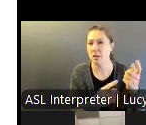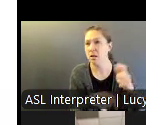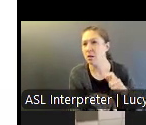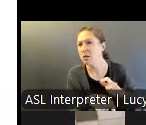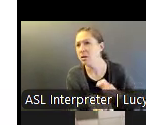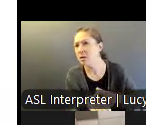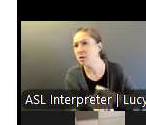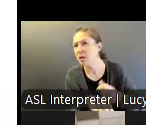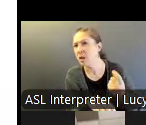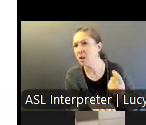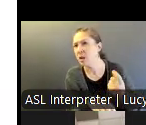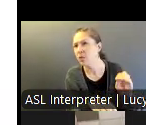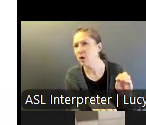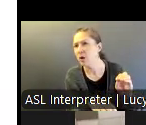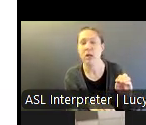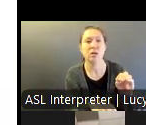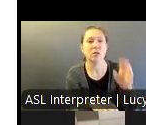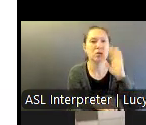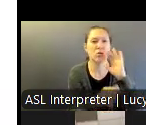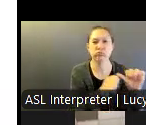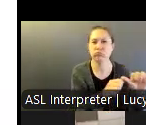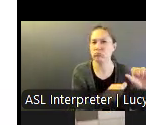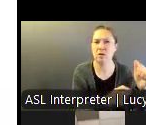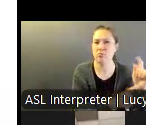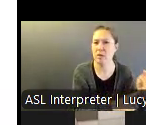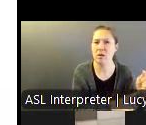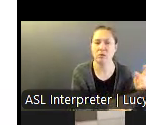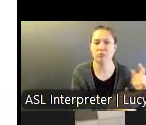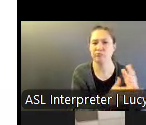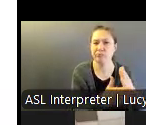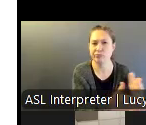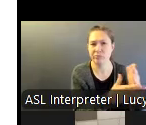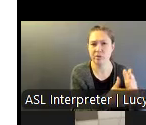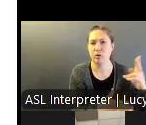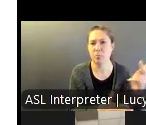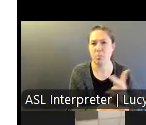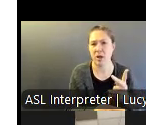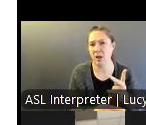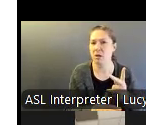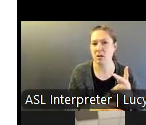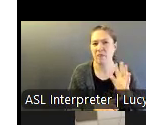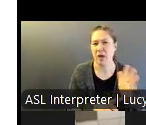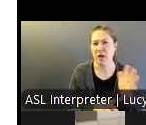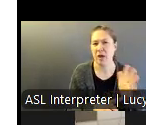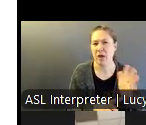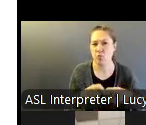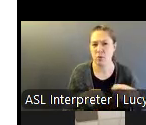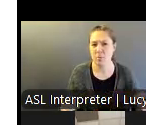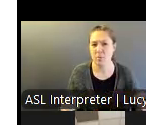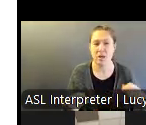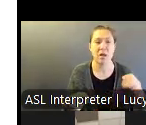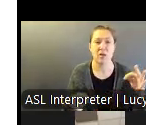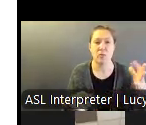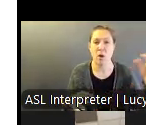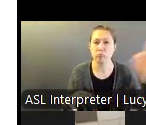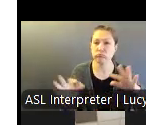there for about 10 minutes to kind of talk and share. And then we'll come back for about 5 minutes and have a chance again, if you want to kind of popcorn or share anything that you took